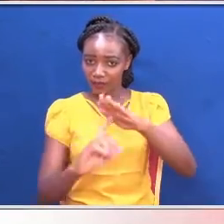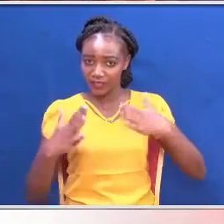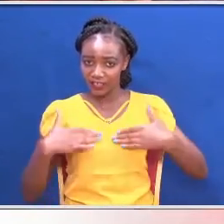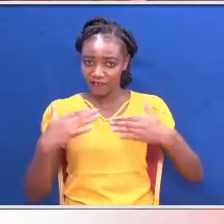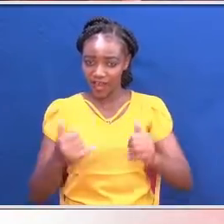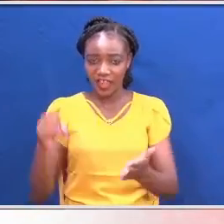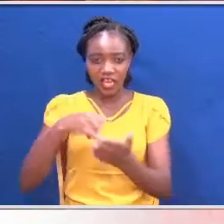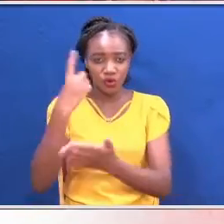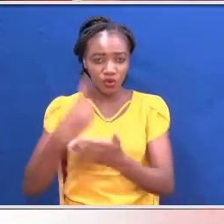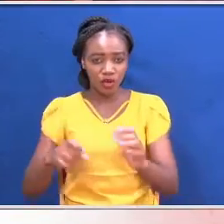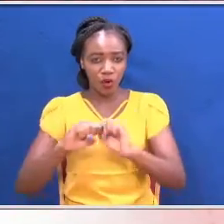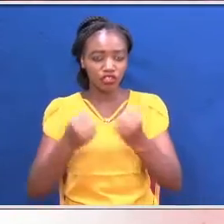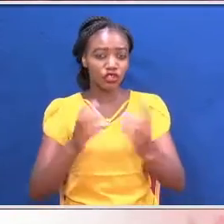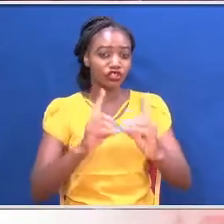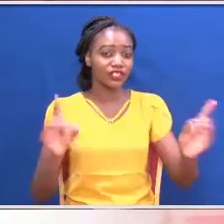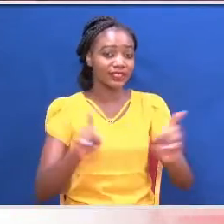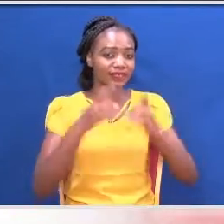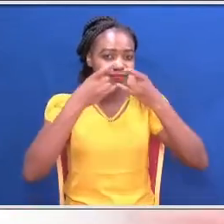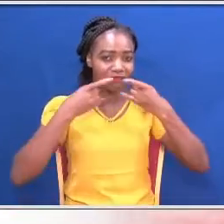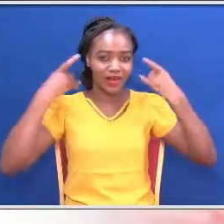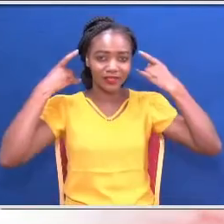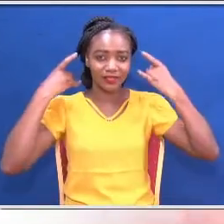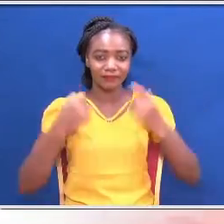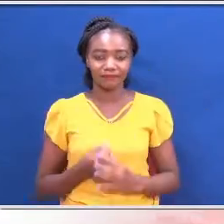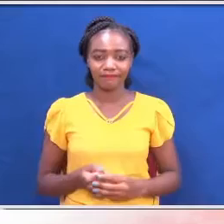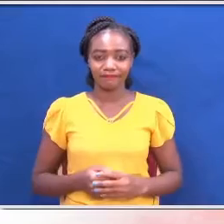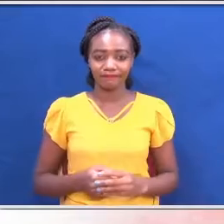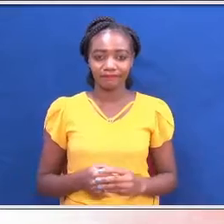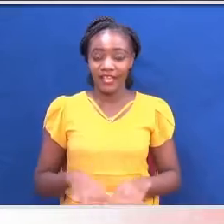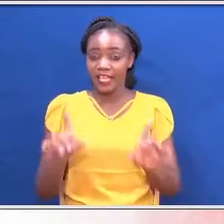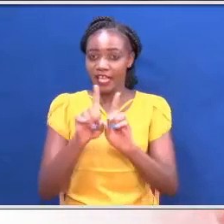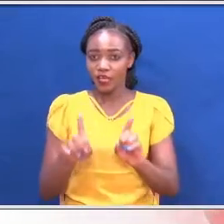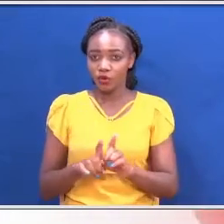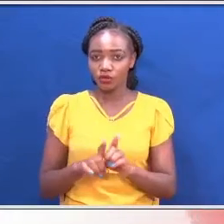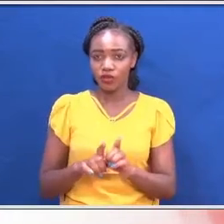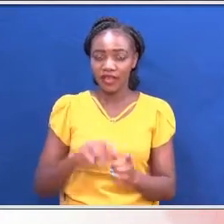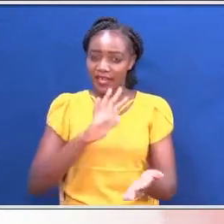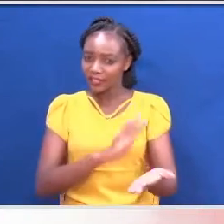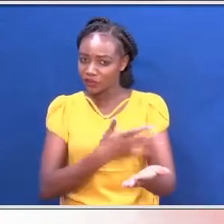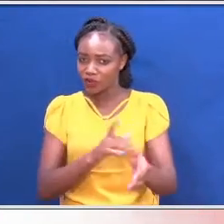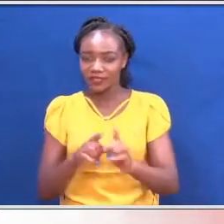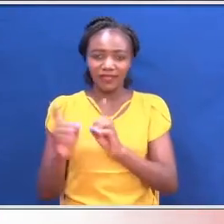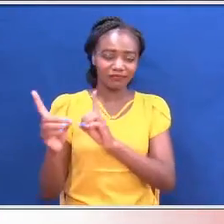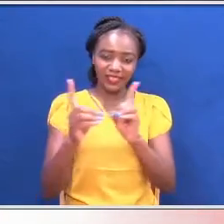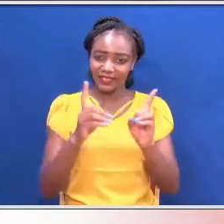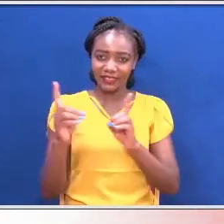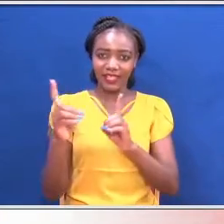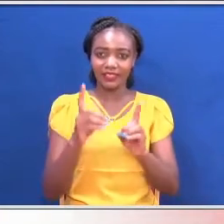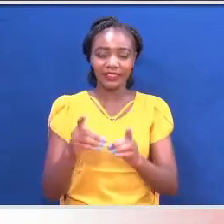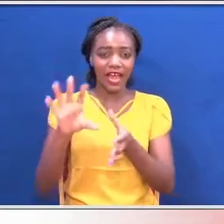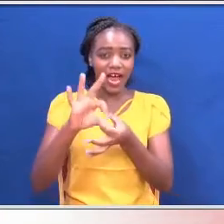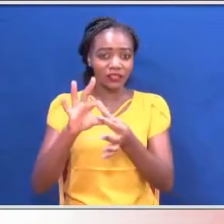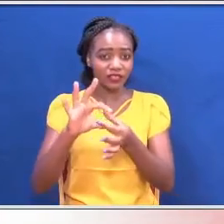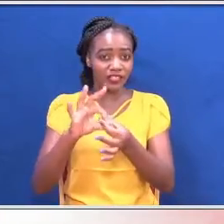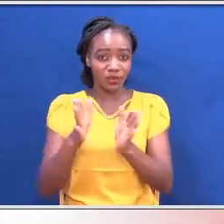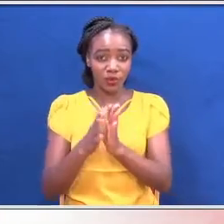them social distancing and the wearing of masks. But the trademark song and dance, often associated with the day